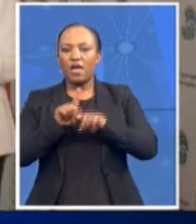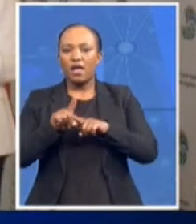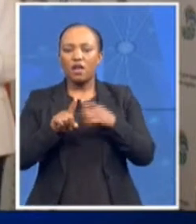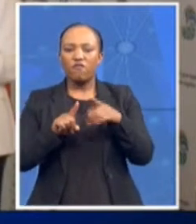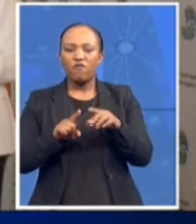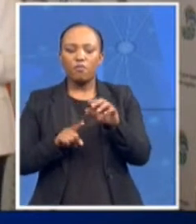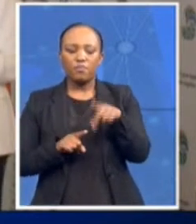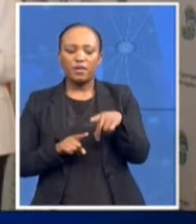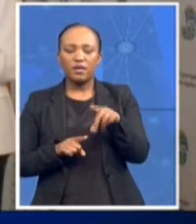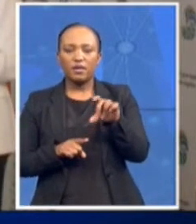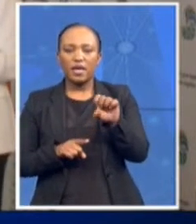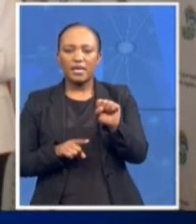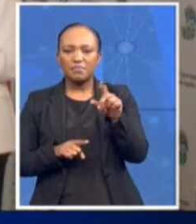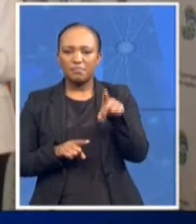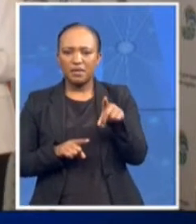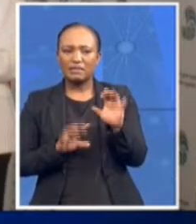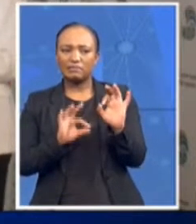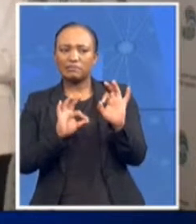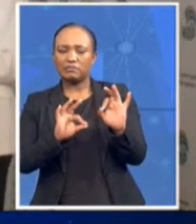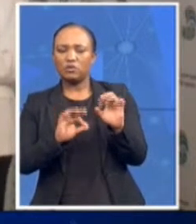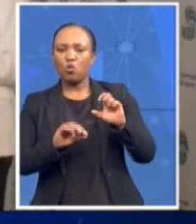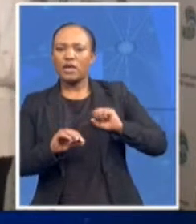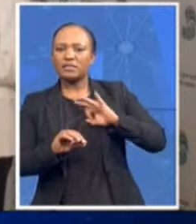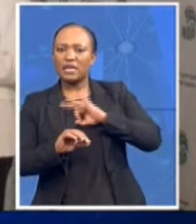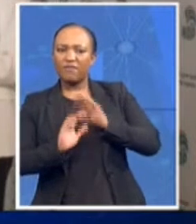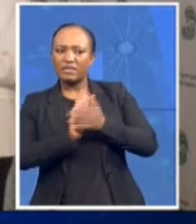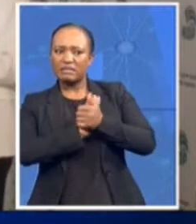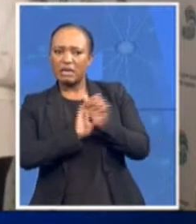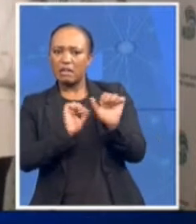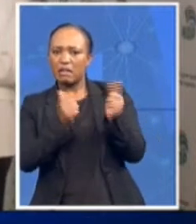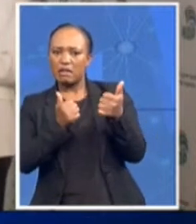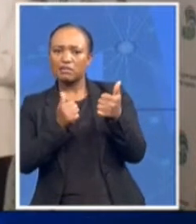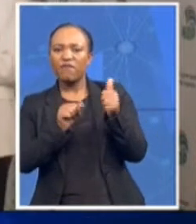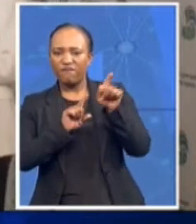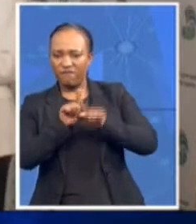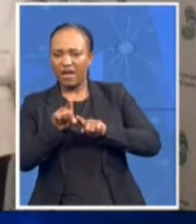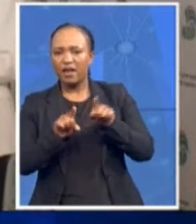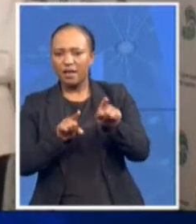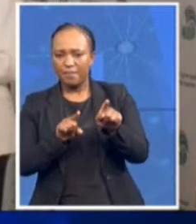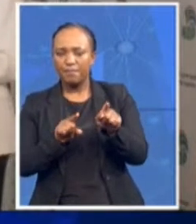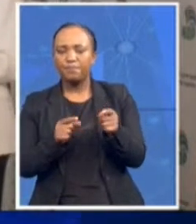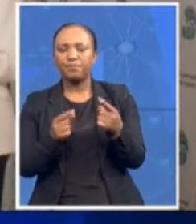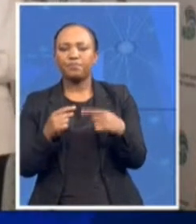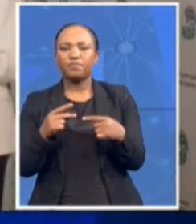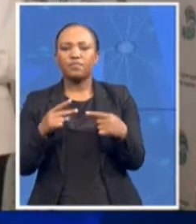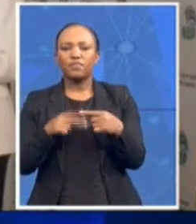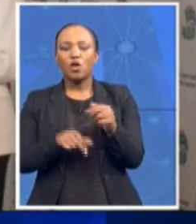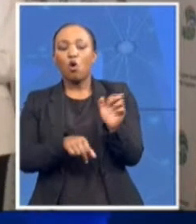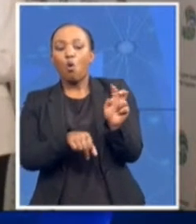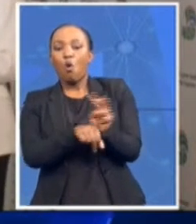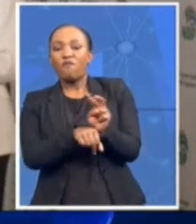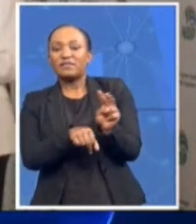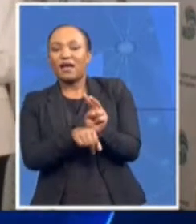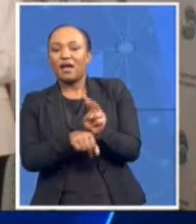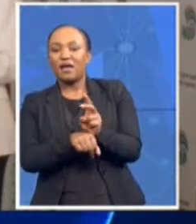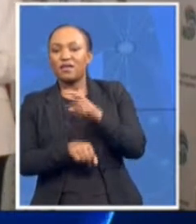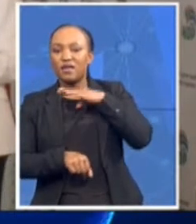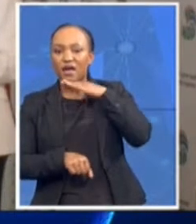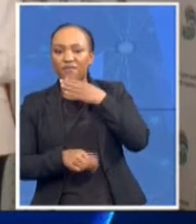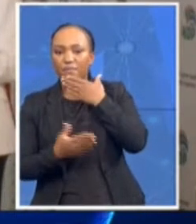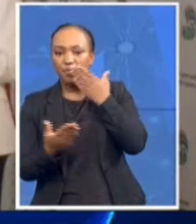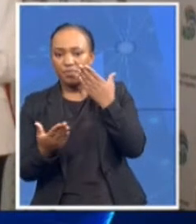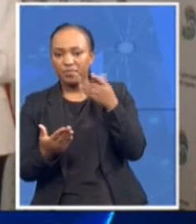staff, a lack of adequate oversight and review processes resulting in non-compliant projects